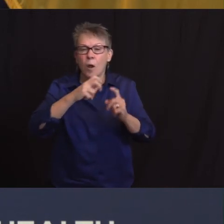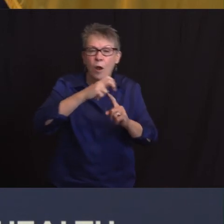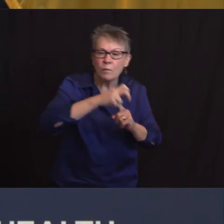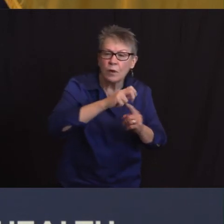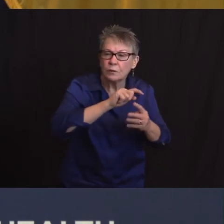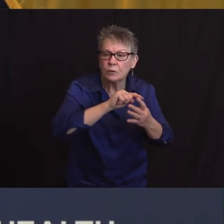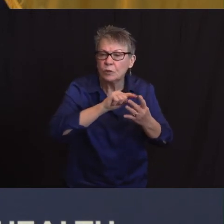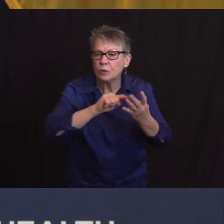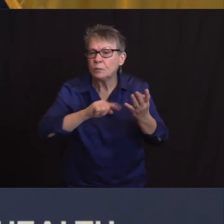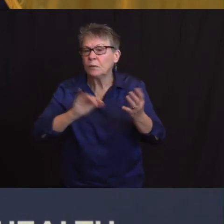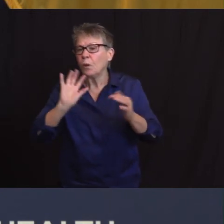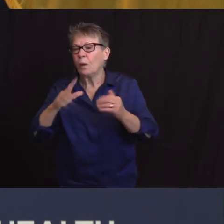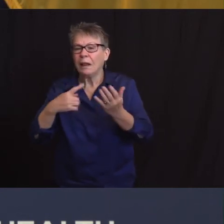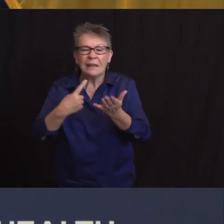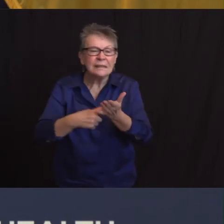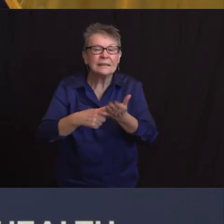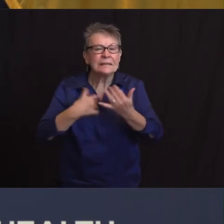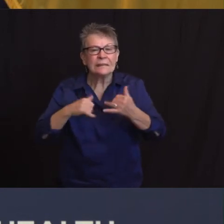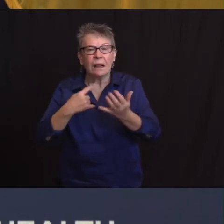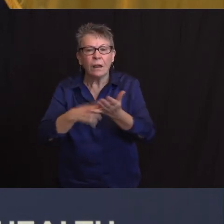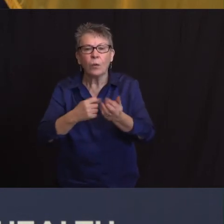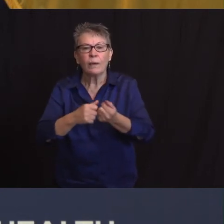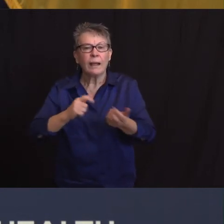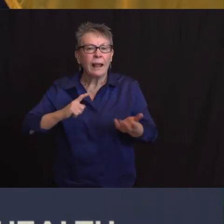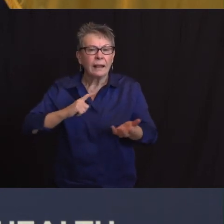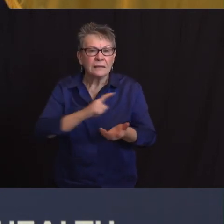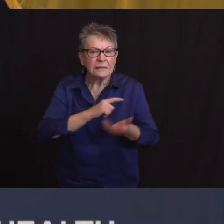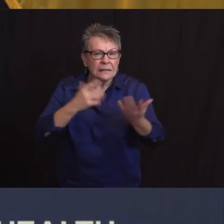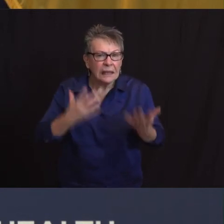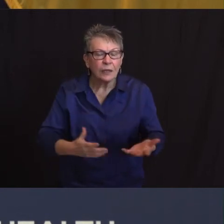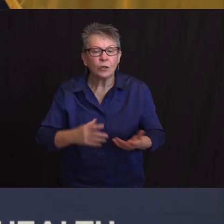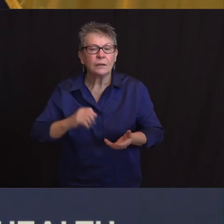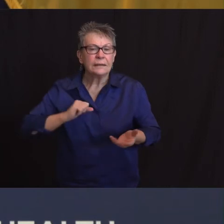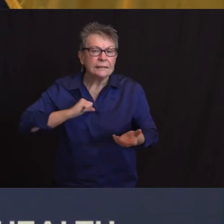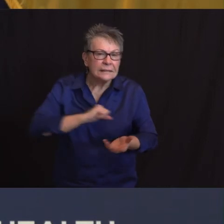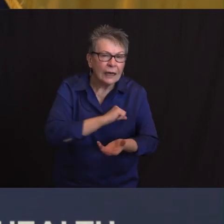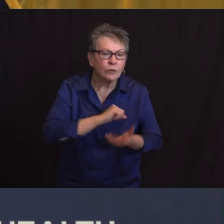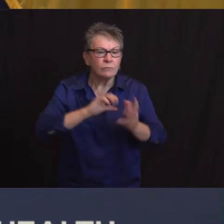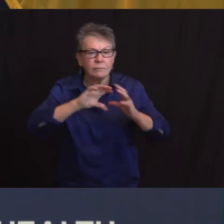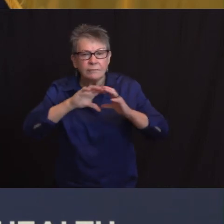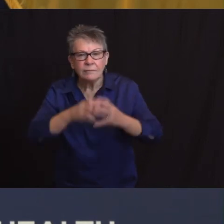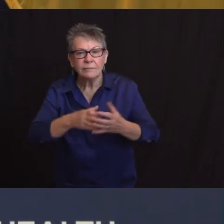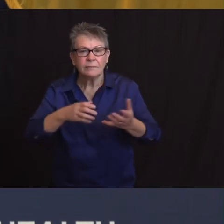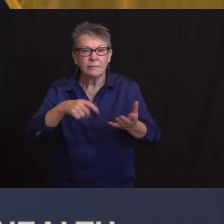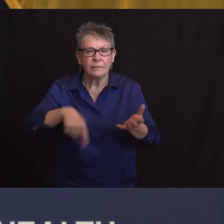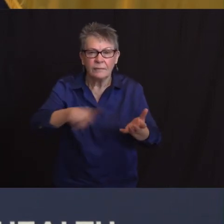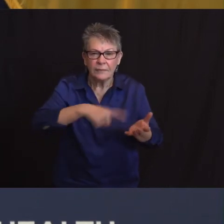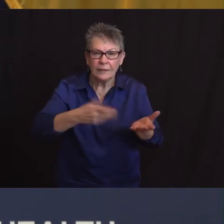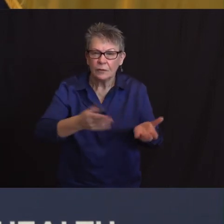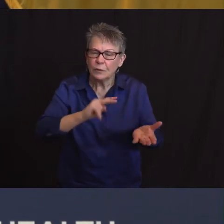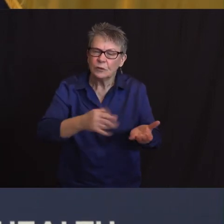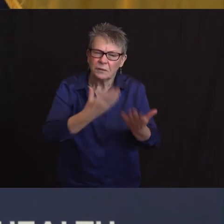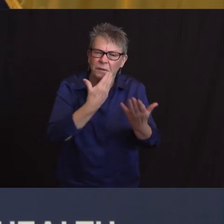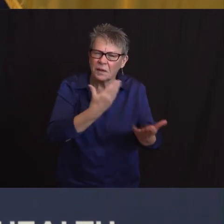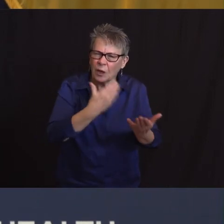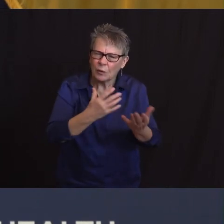of the legislature, both the leadership, for which I thank them, as well as members of each chamber. And